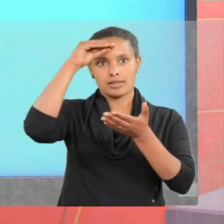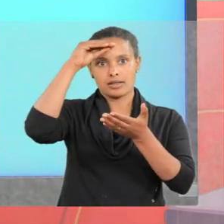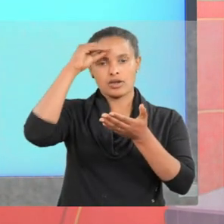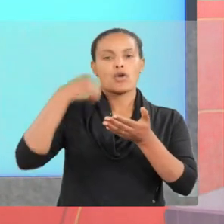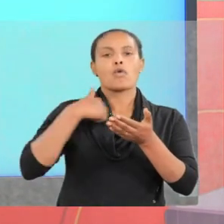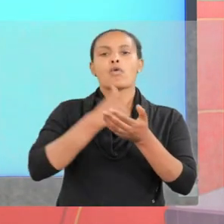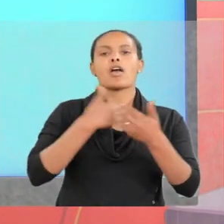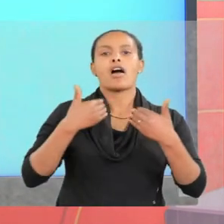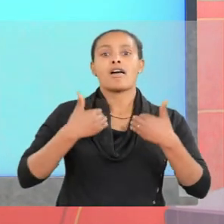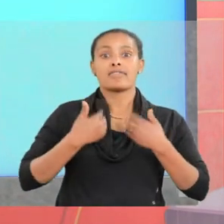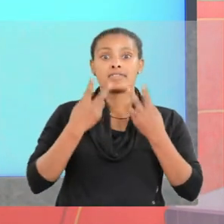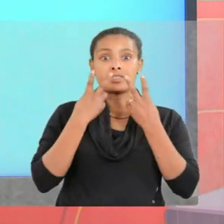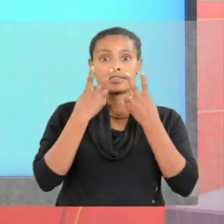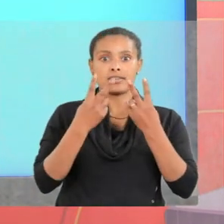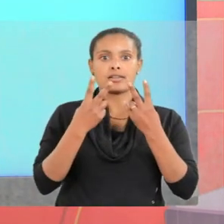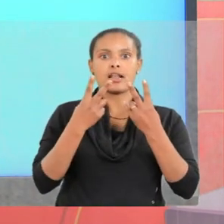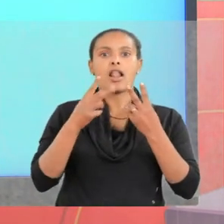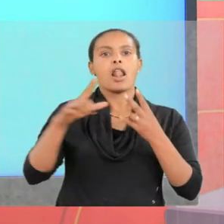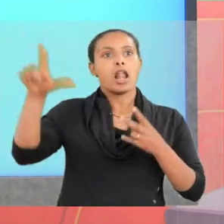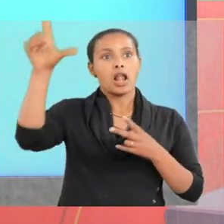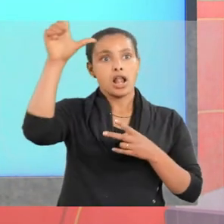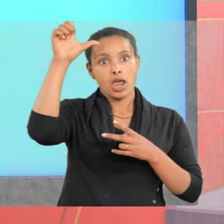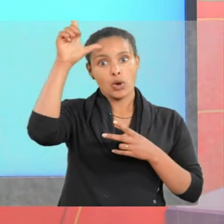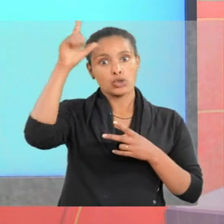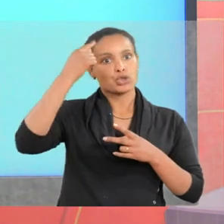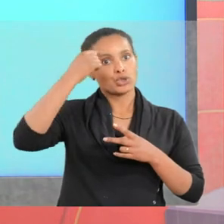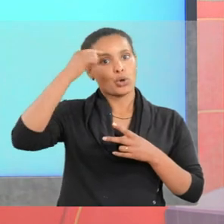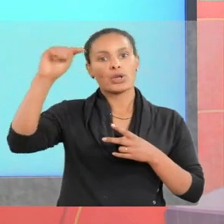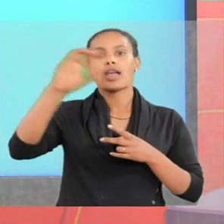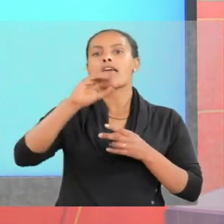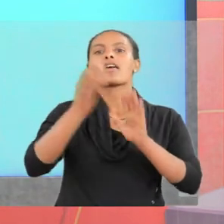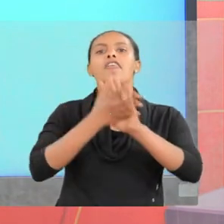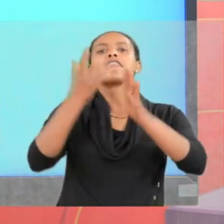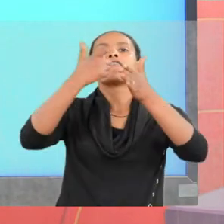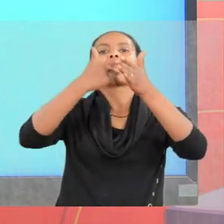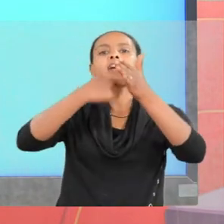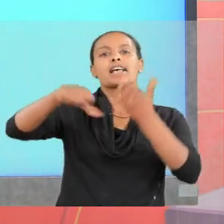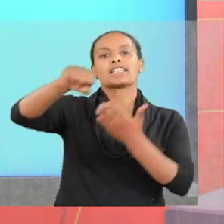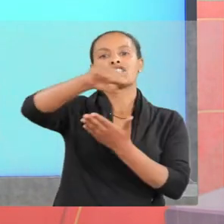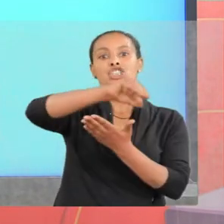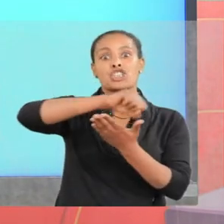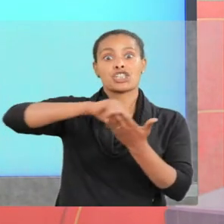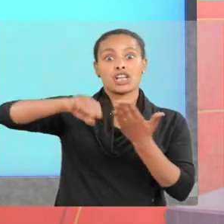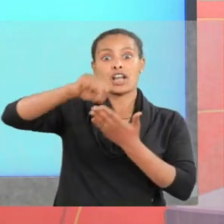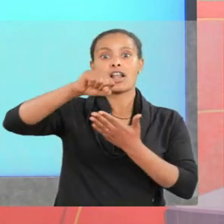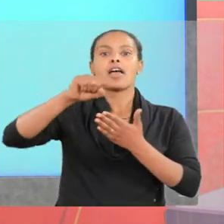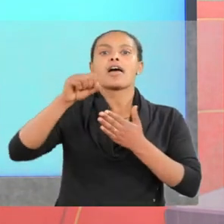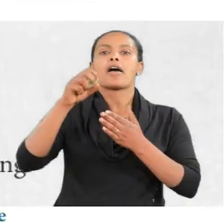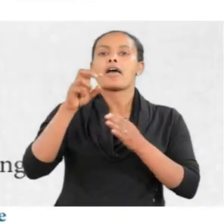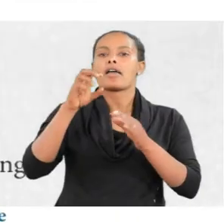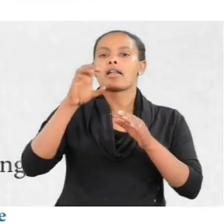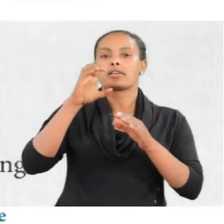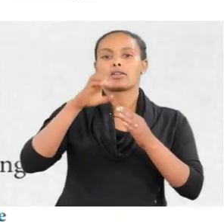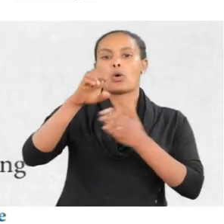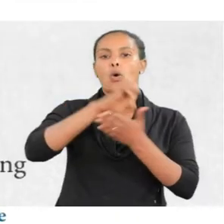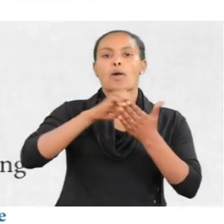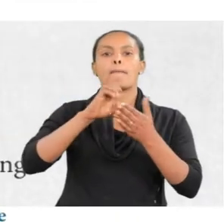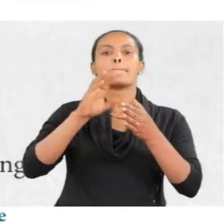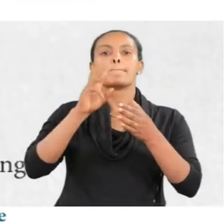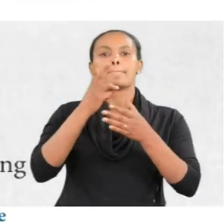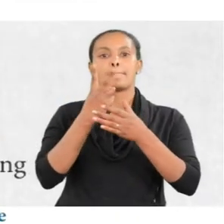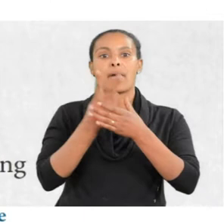we have seen the Lewis theory and valence shell electron pair repulsion